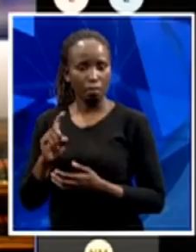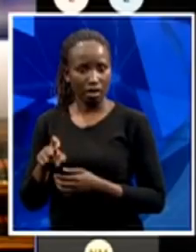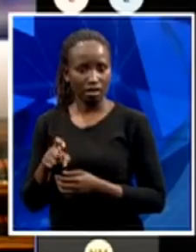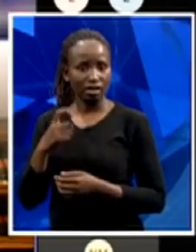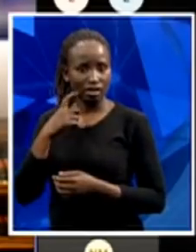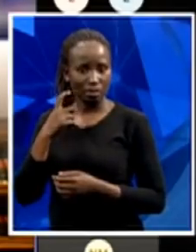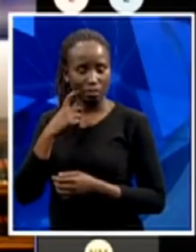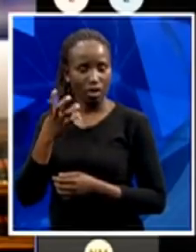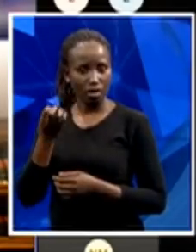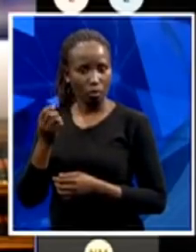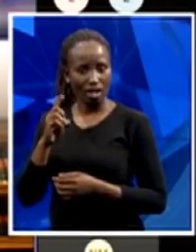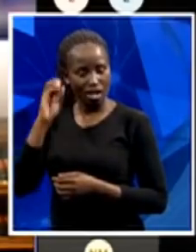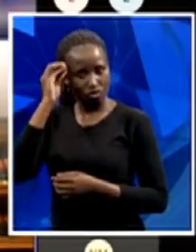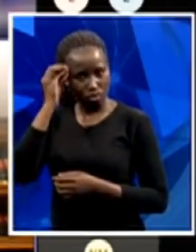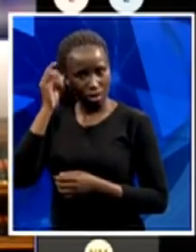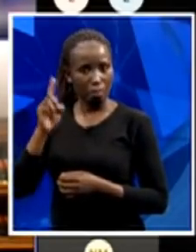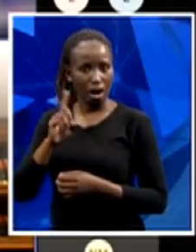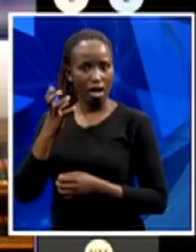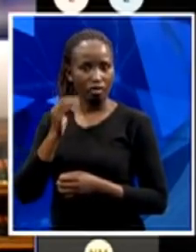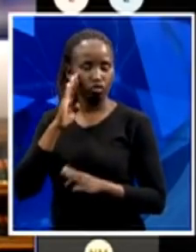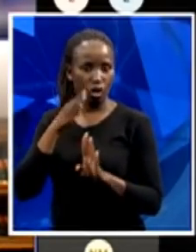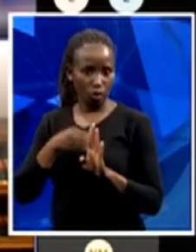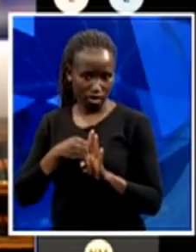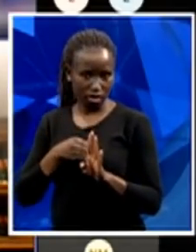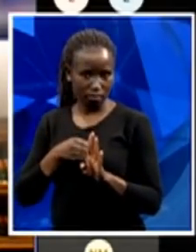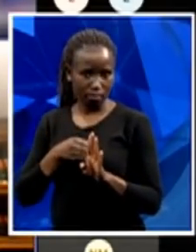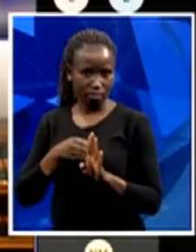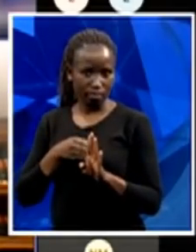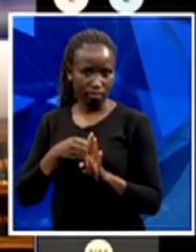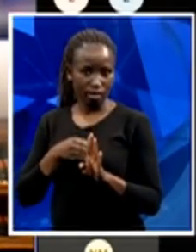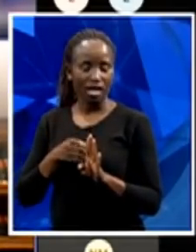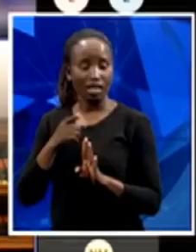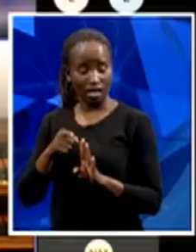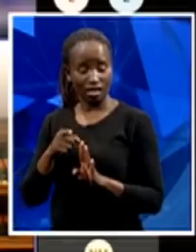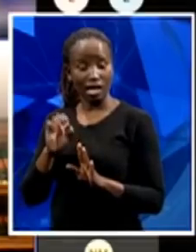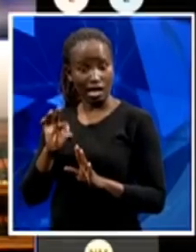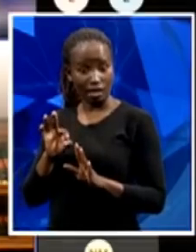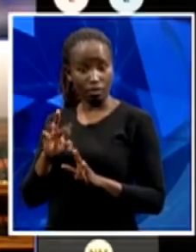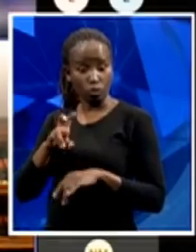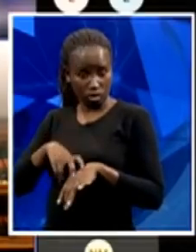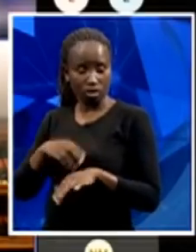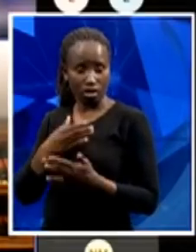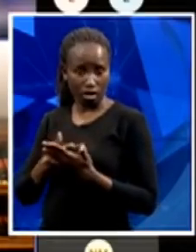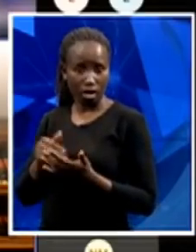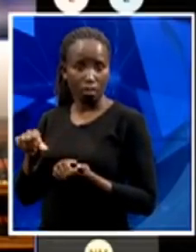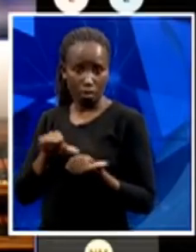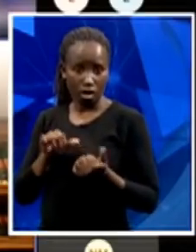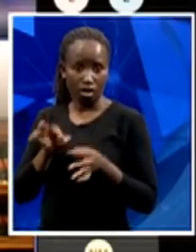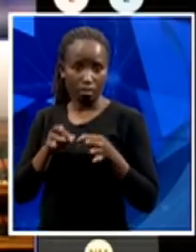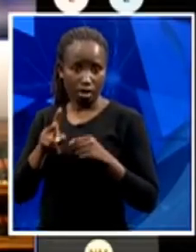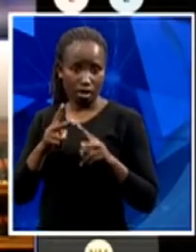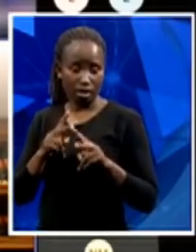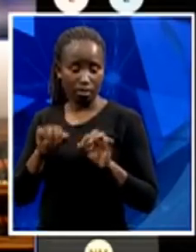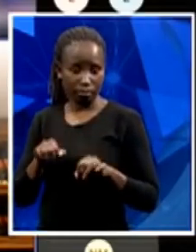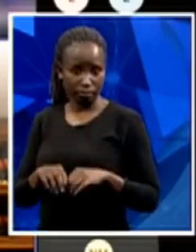and a substantial interest. I'll come back to this if it is necessary. The intervention applications have also been opposed on